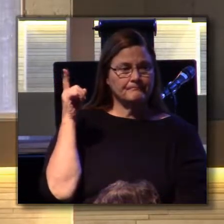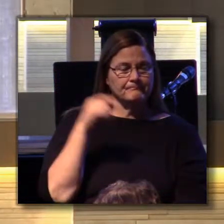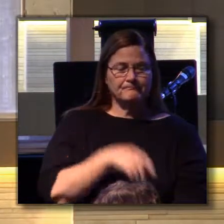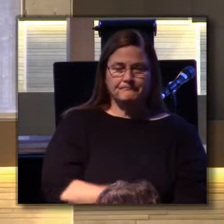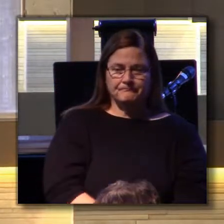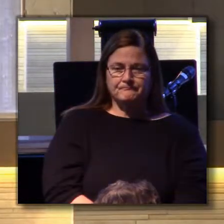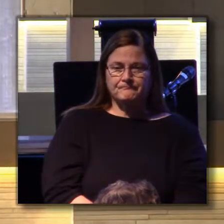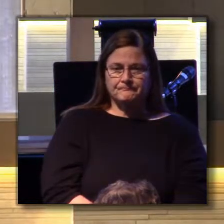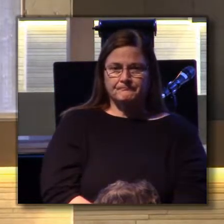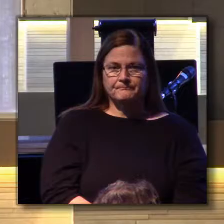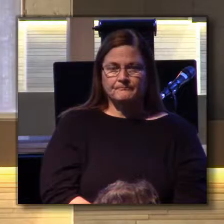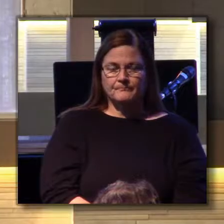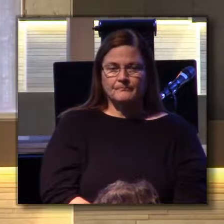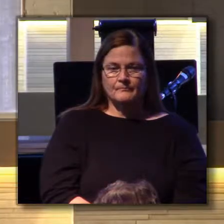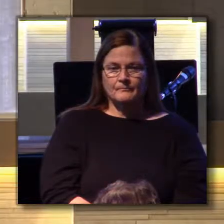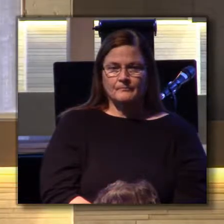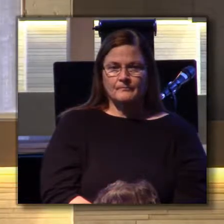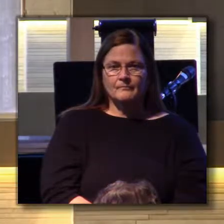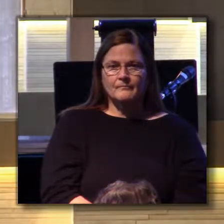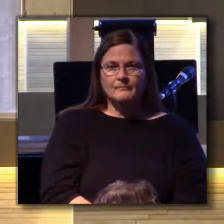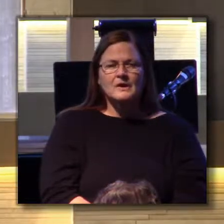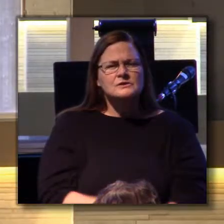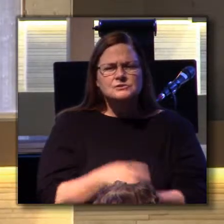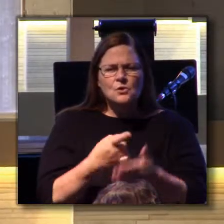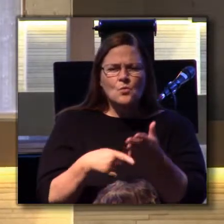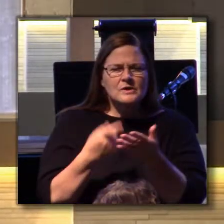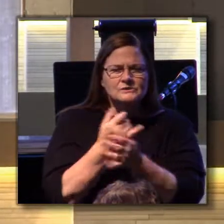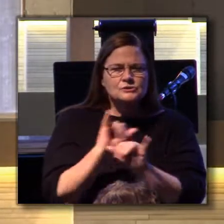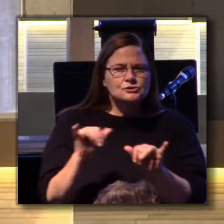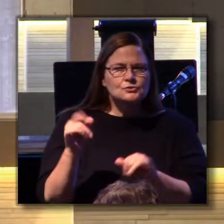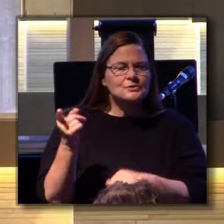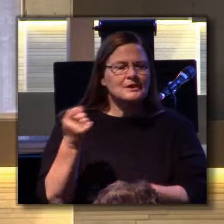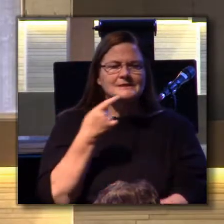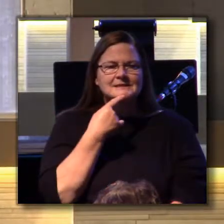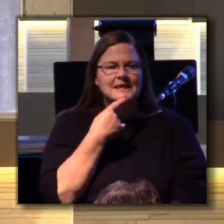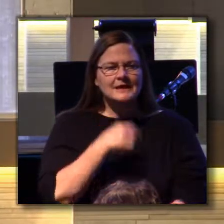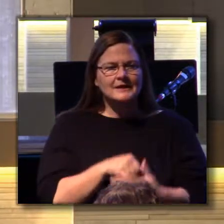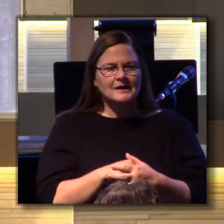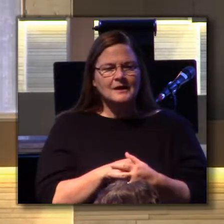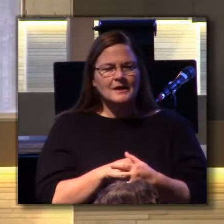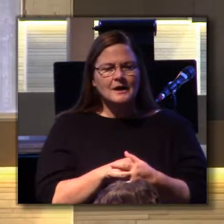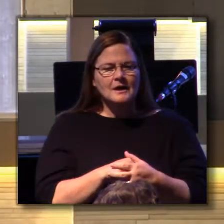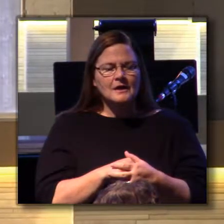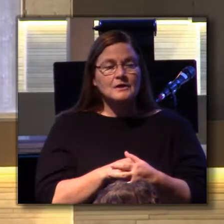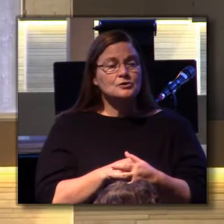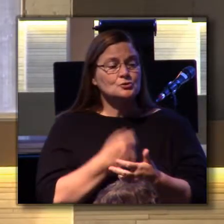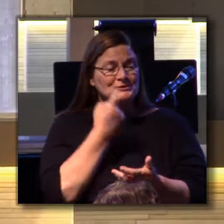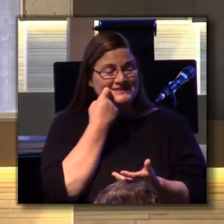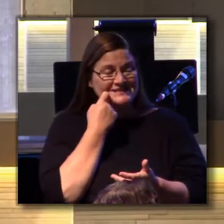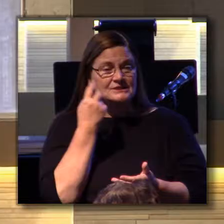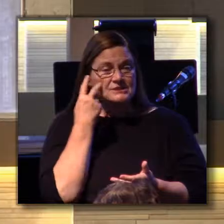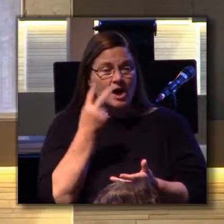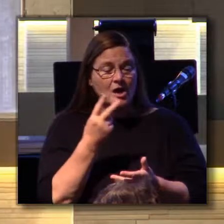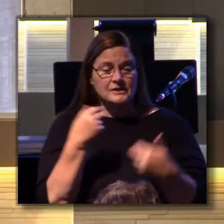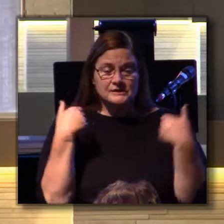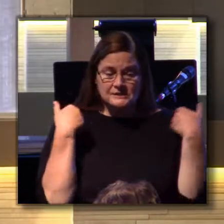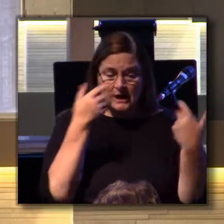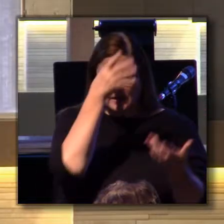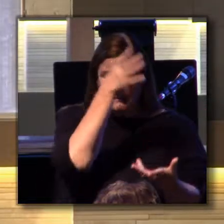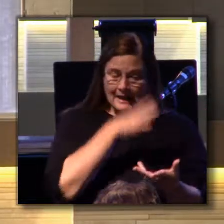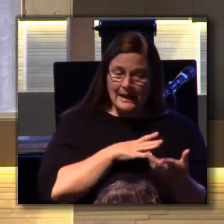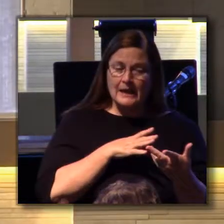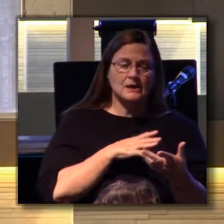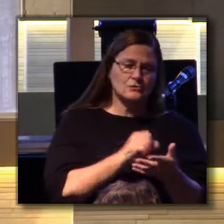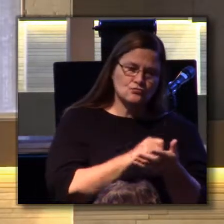And so what's Yeshua say? What's he saying to them? He's saying, look, we just saw this young guy. He had everything going for